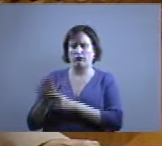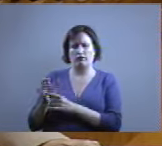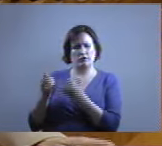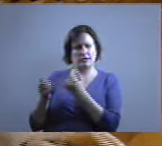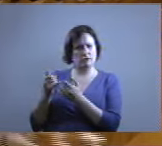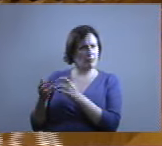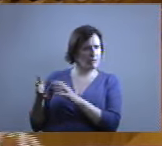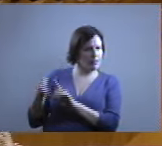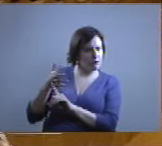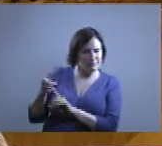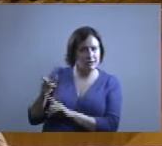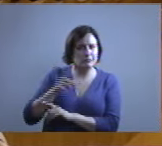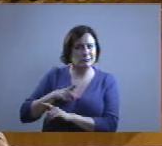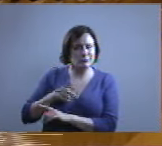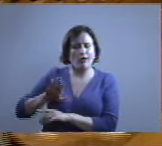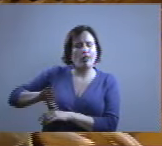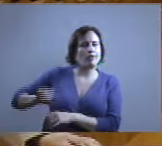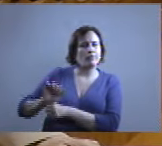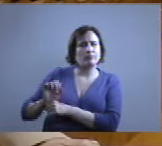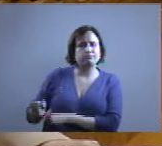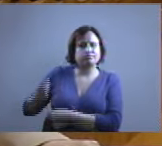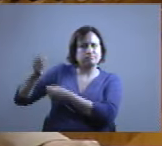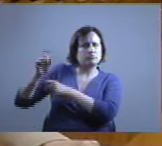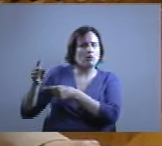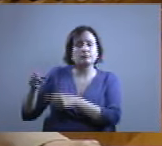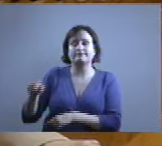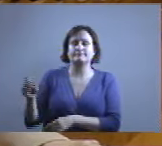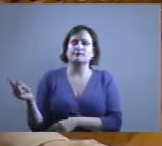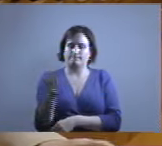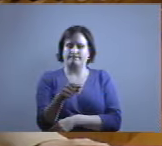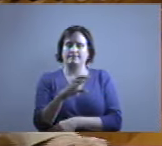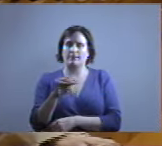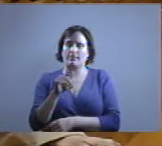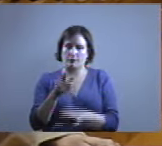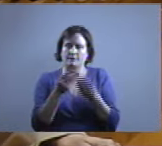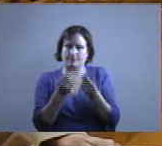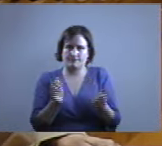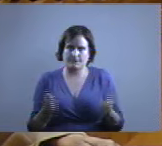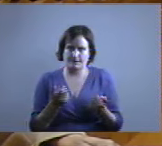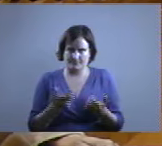harassment to be resolved speedily. The issue of equitable